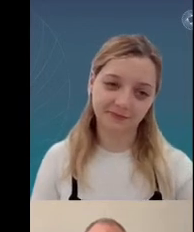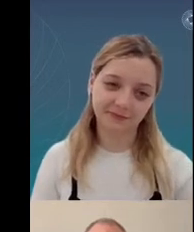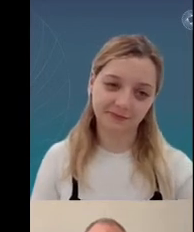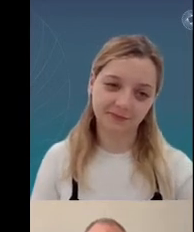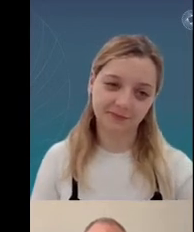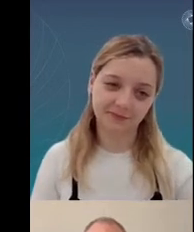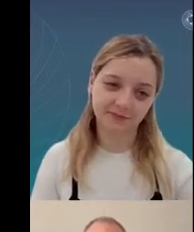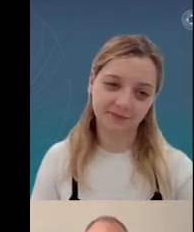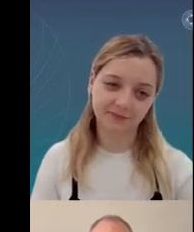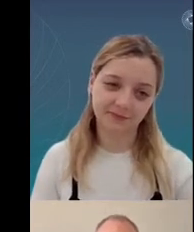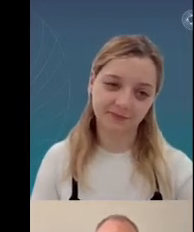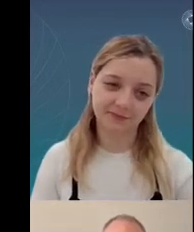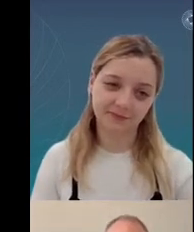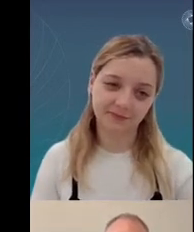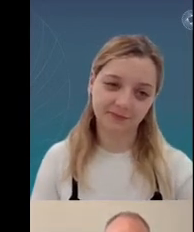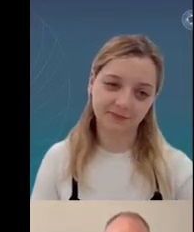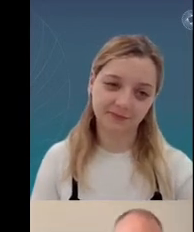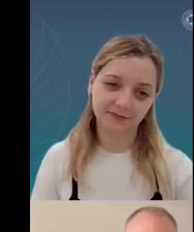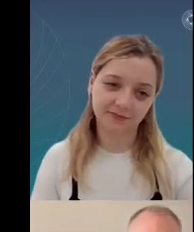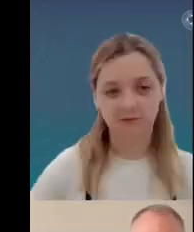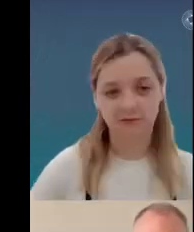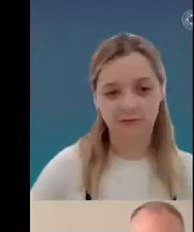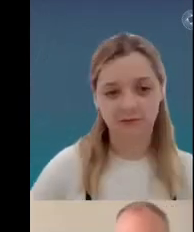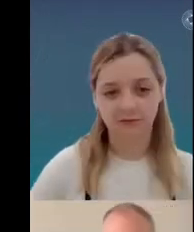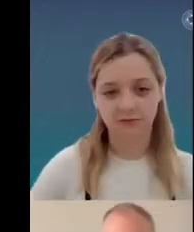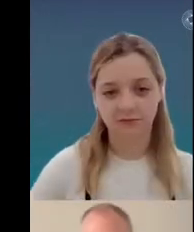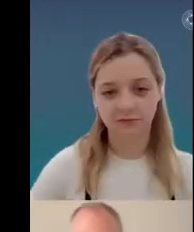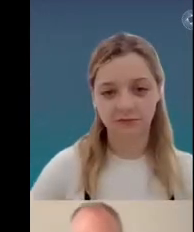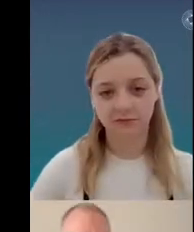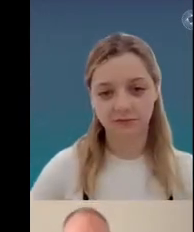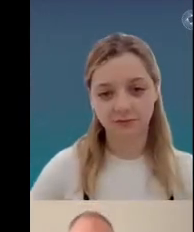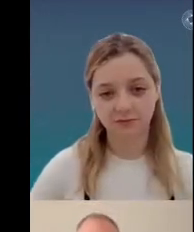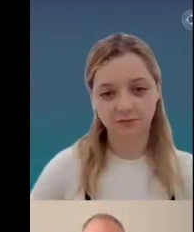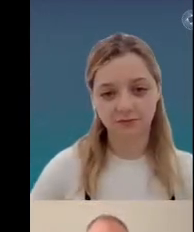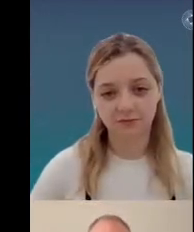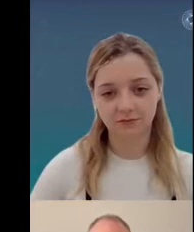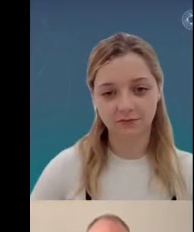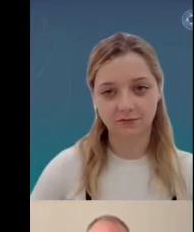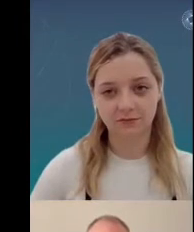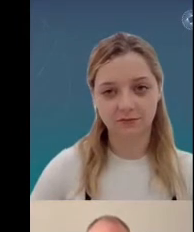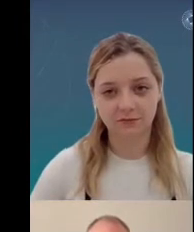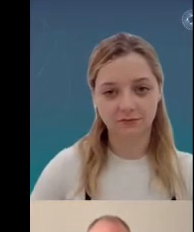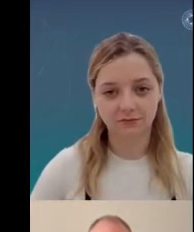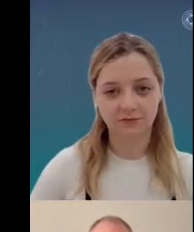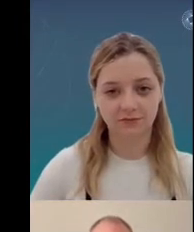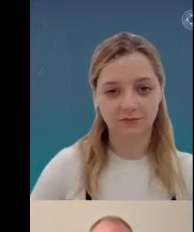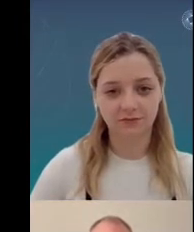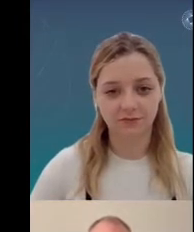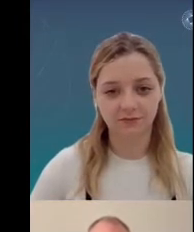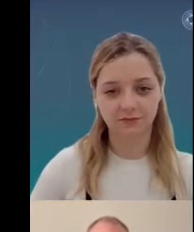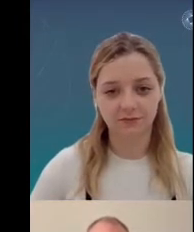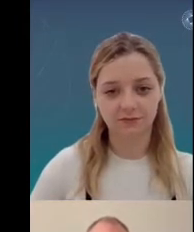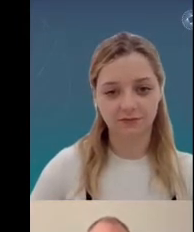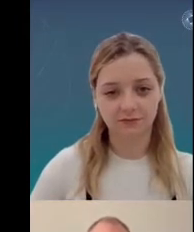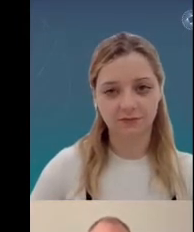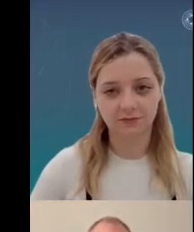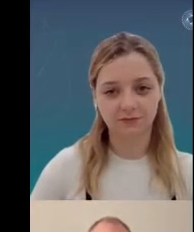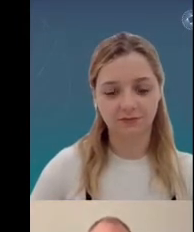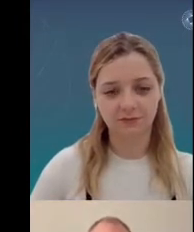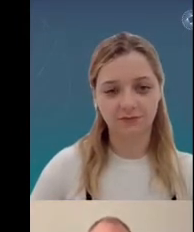date by QQI and the ETBs. The recognition given to the need to increase the range of qualifications available for